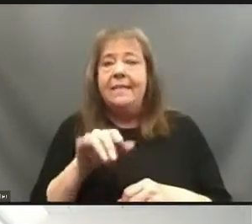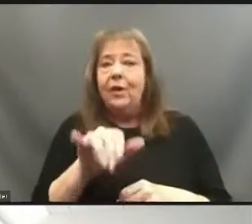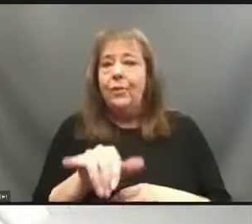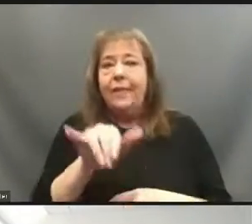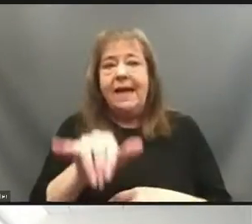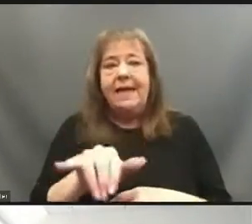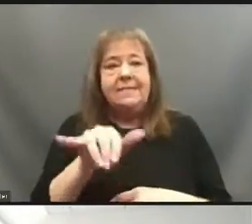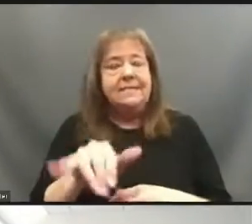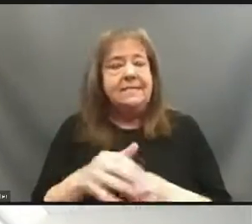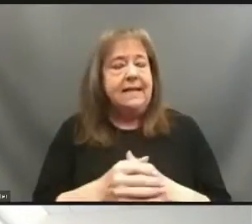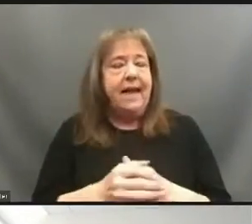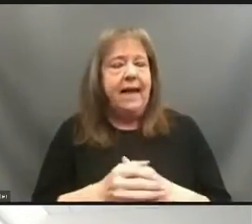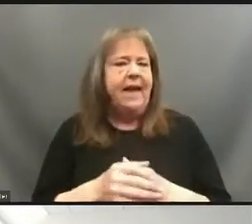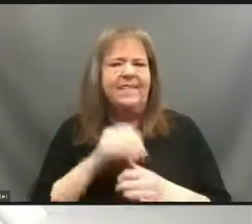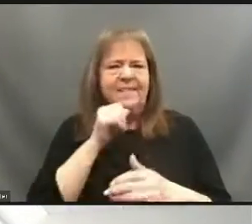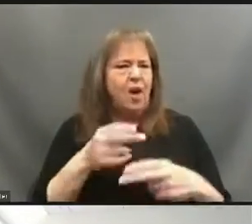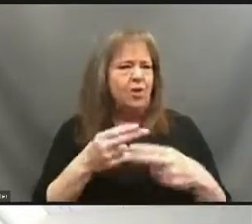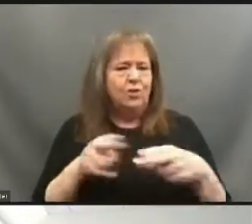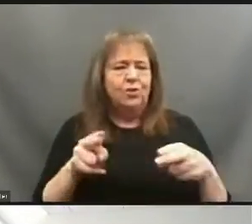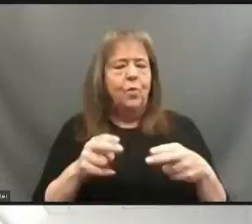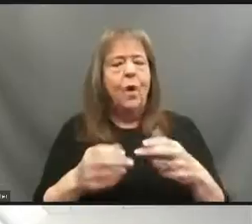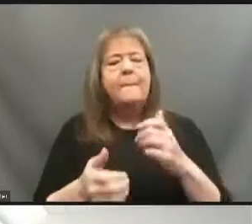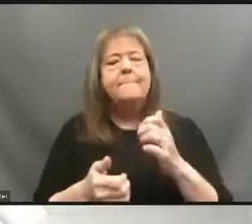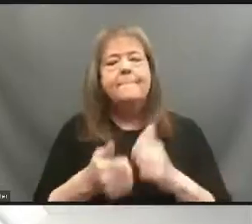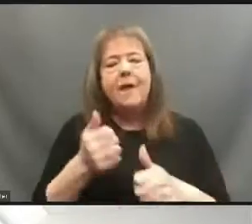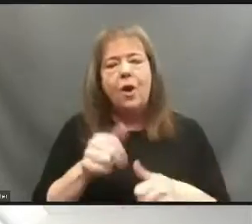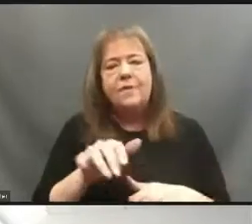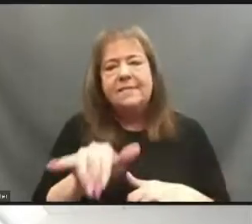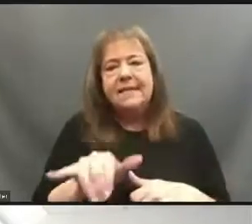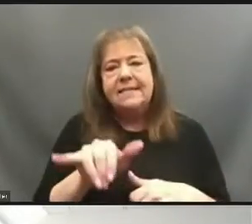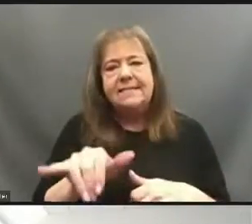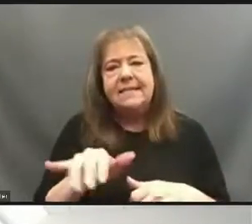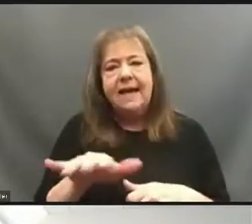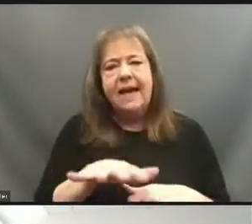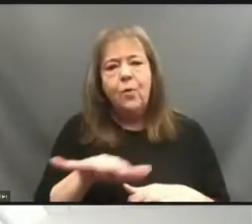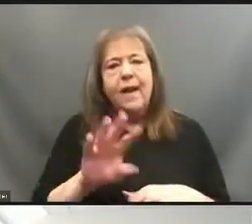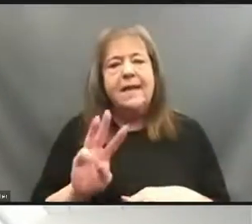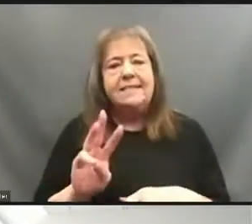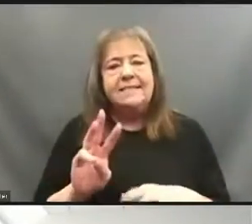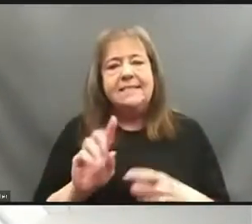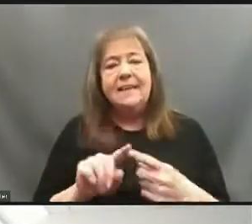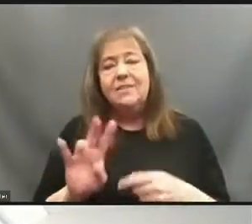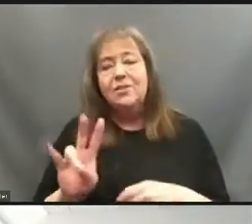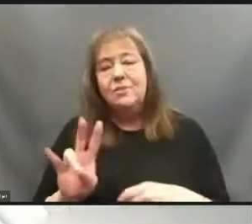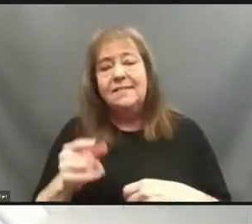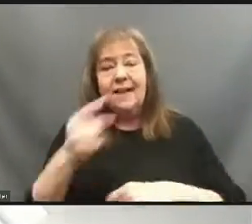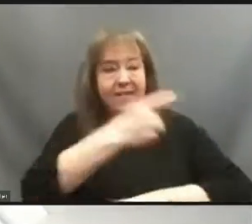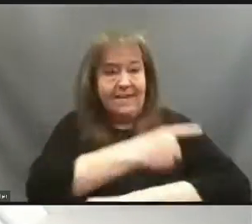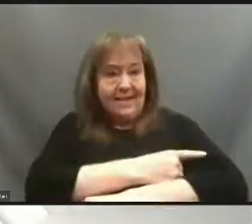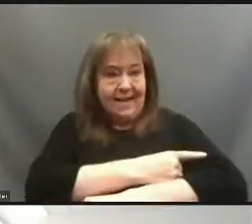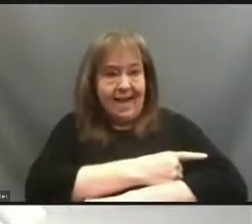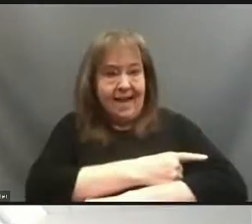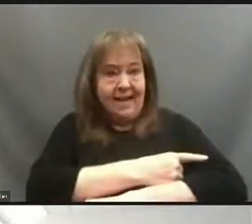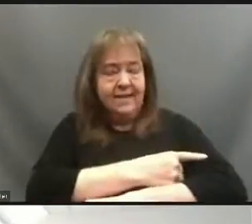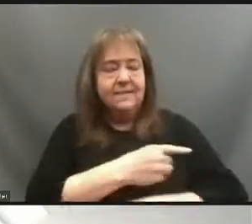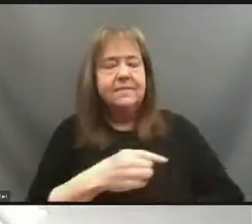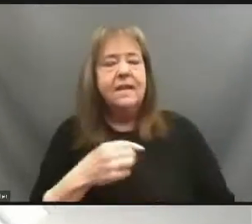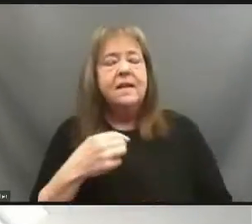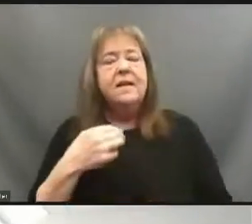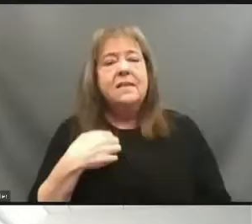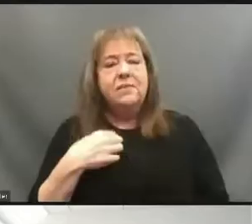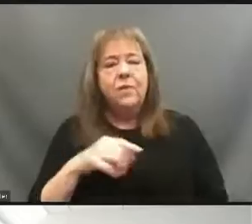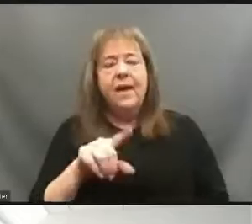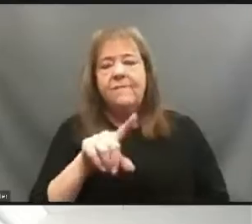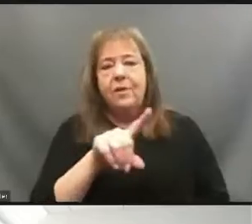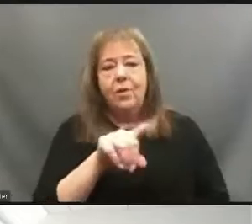We probably have an average hospital length of stay of somewhere around 6 to 7 days. So you take that 130, you